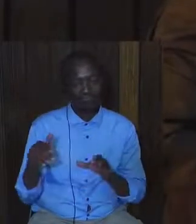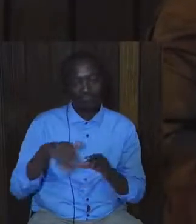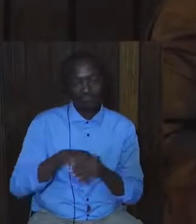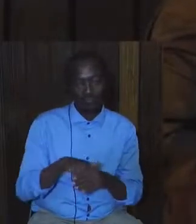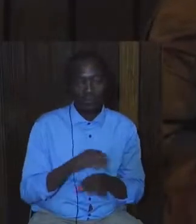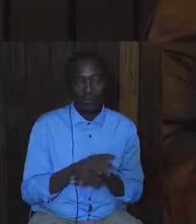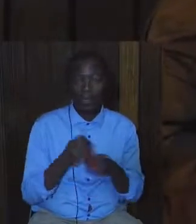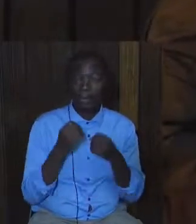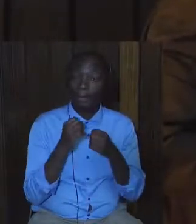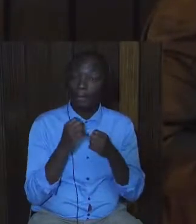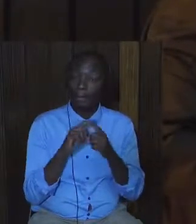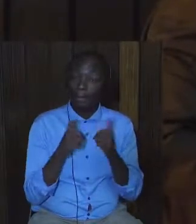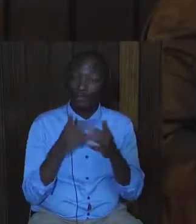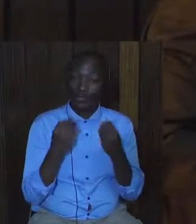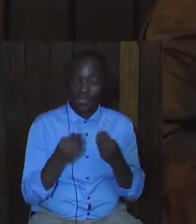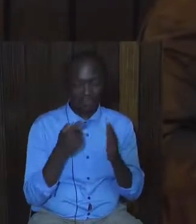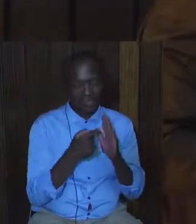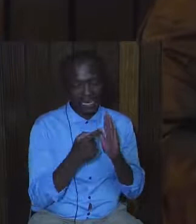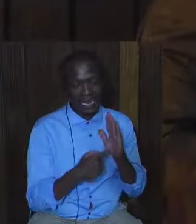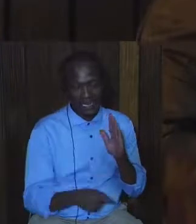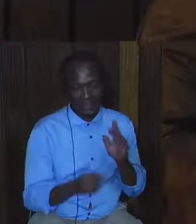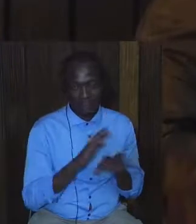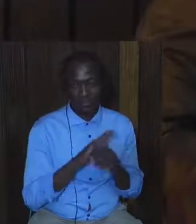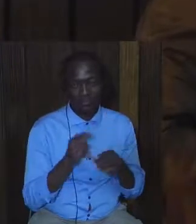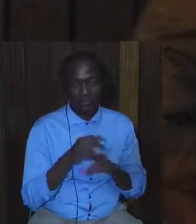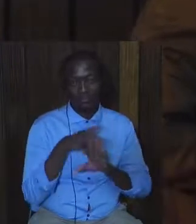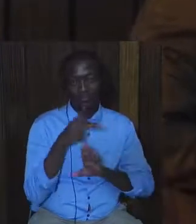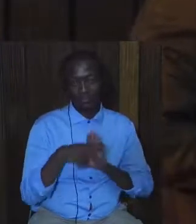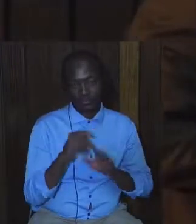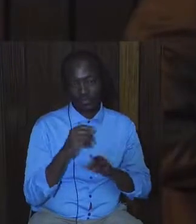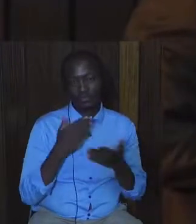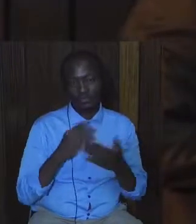these projects, and we're happy to share that with the committee.